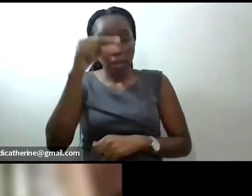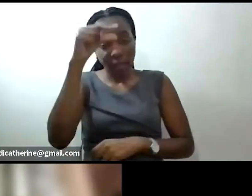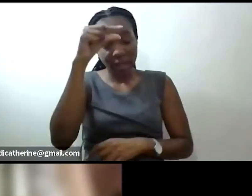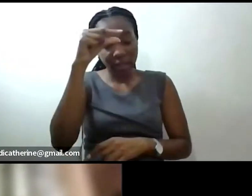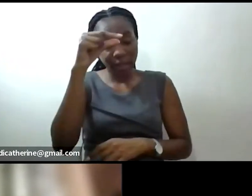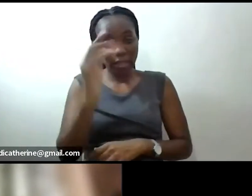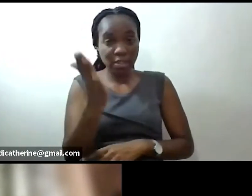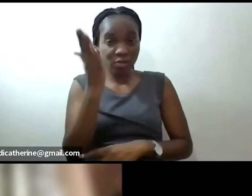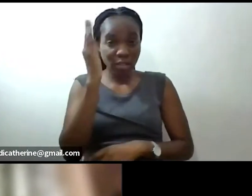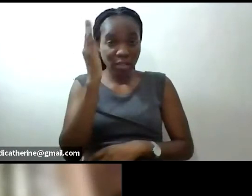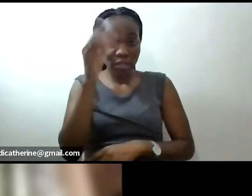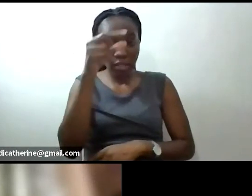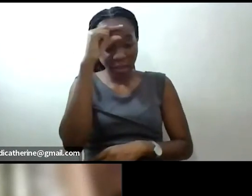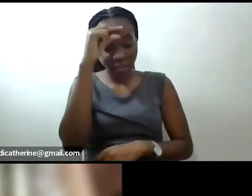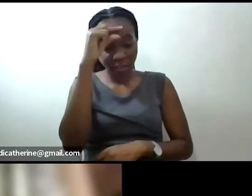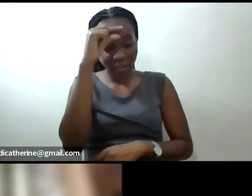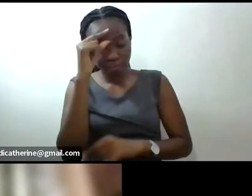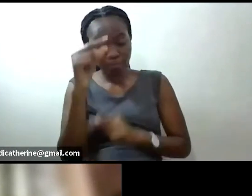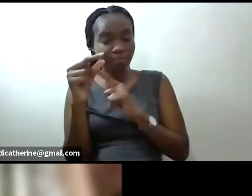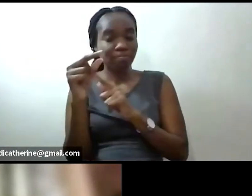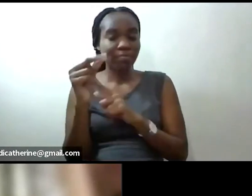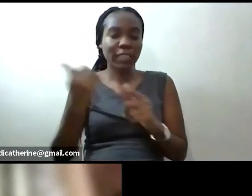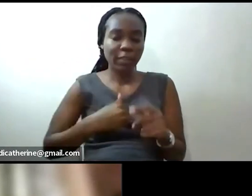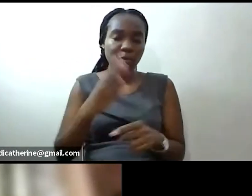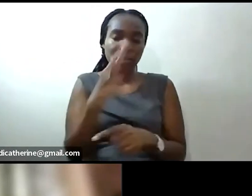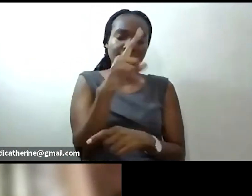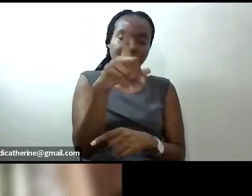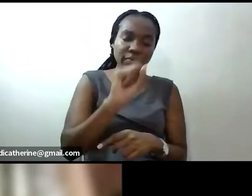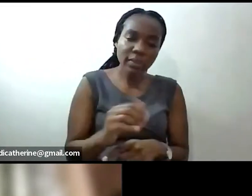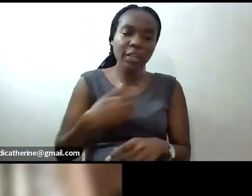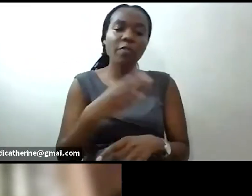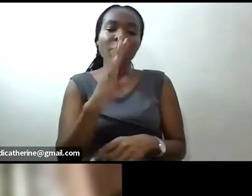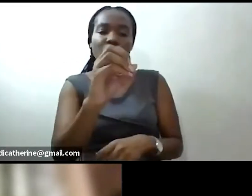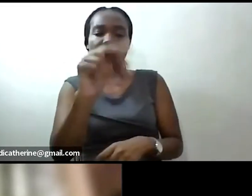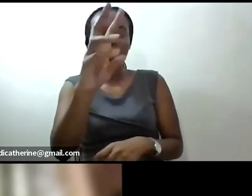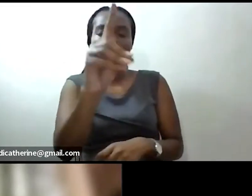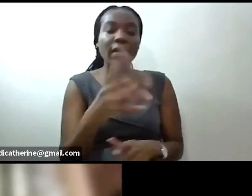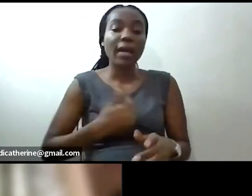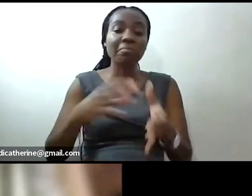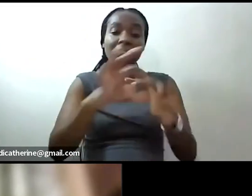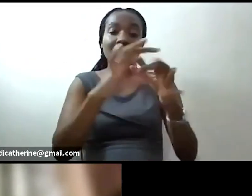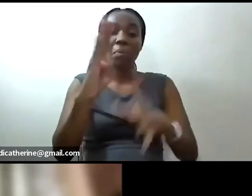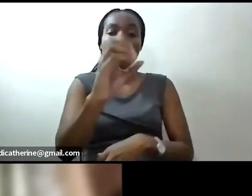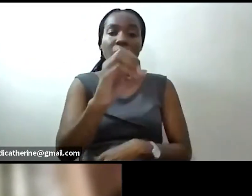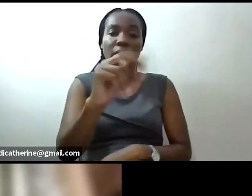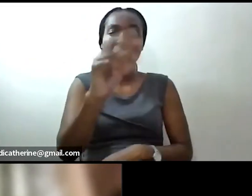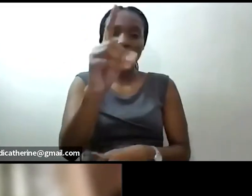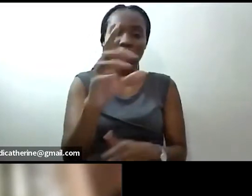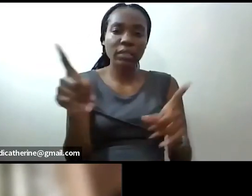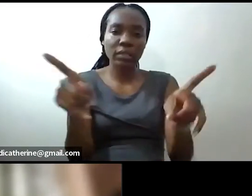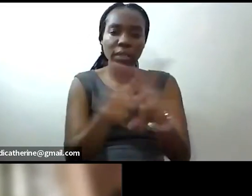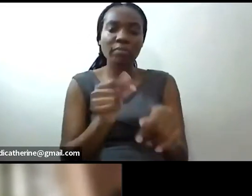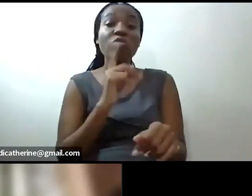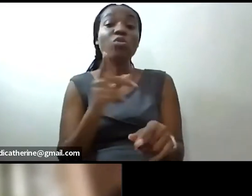bonds, they are the most common types of fixed income products, which are issued to raise money to fund day-to-day operations